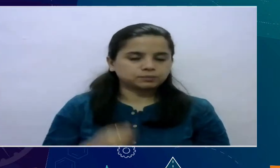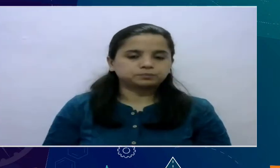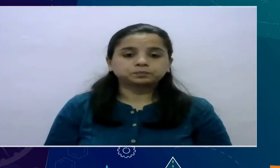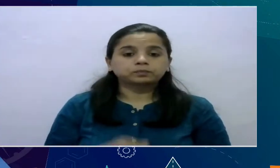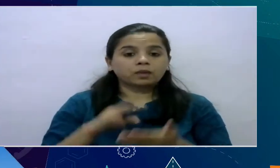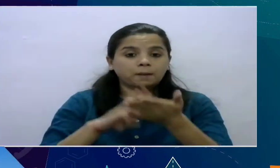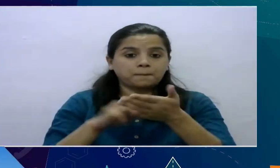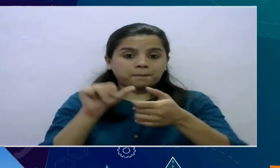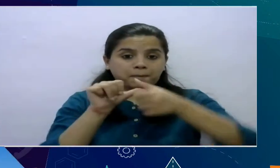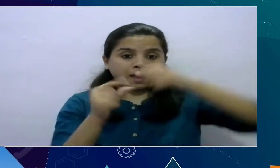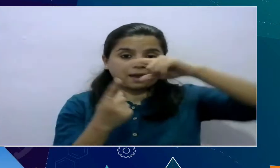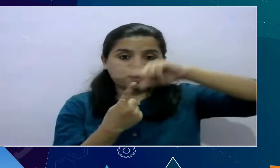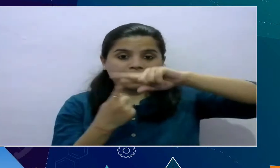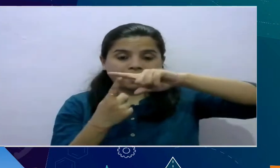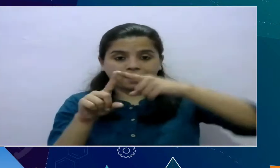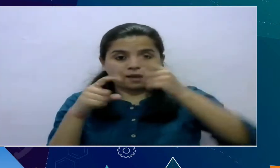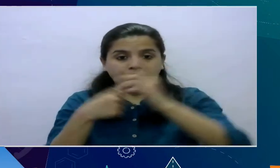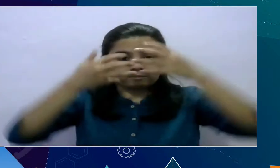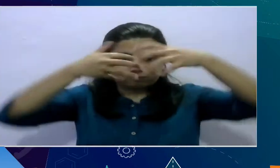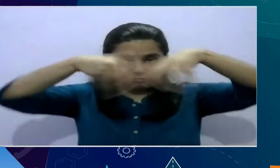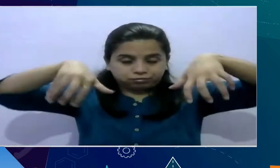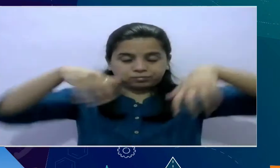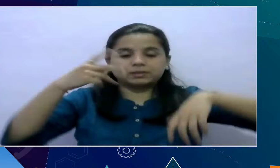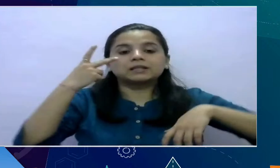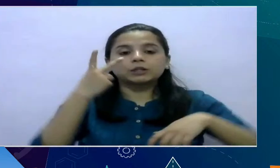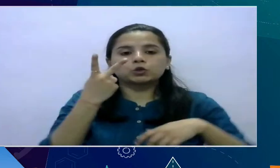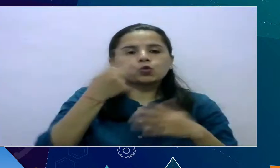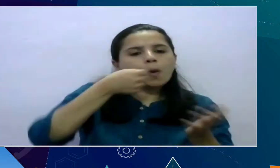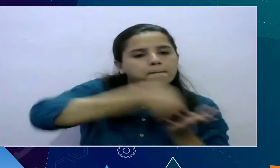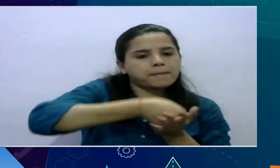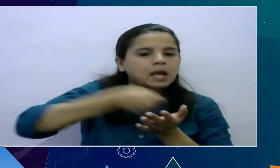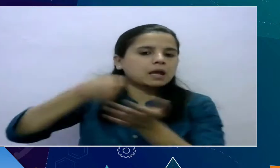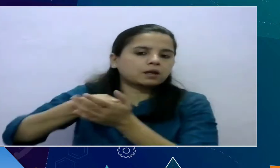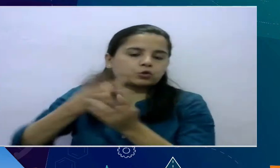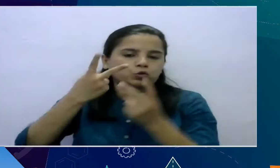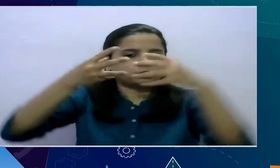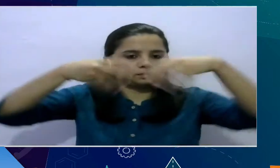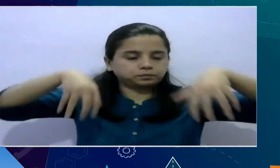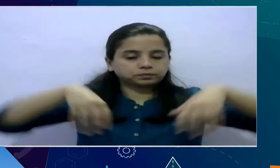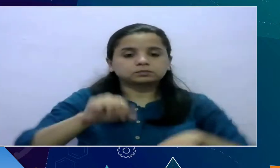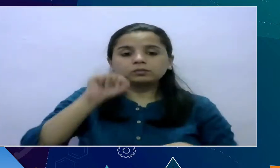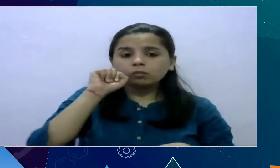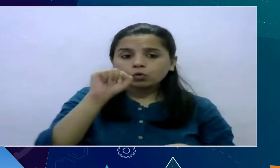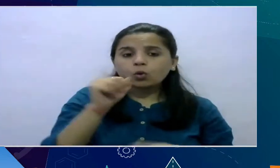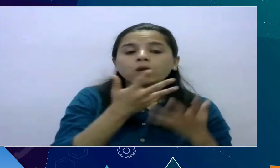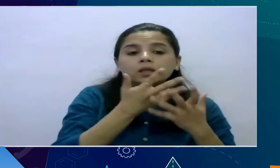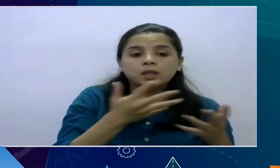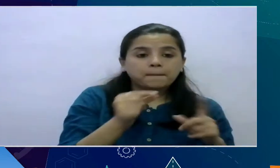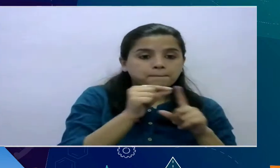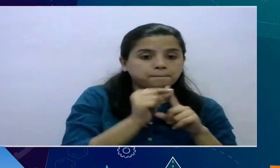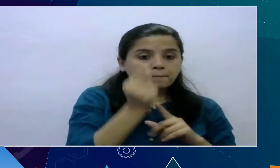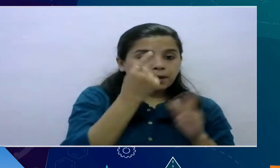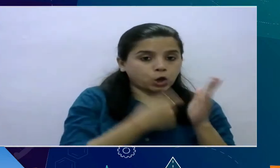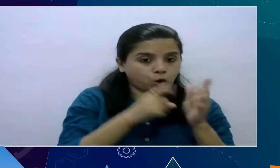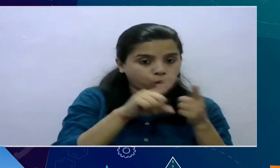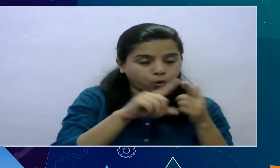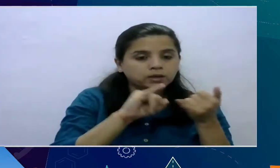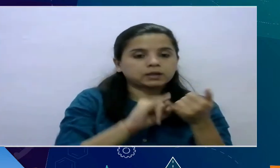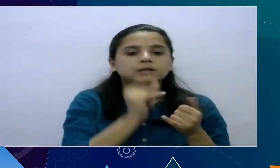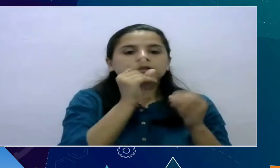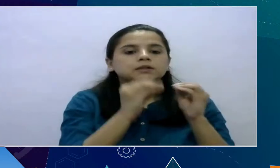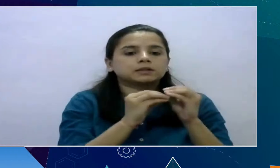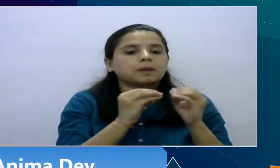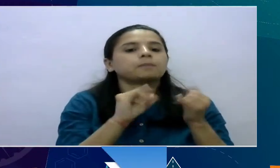Matter, as I told you, has been categorized into two basic parts. The pure substance, which again further is named